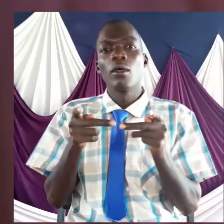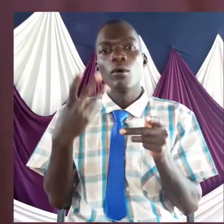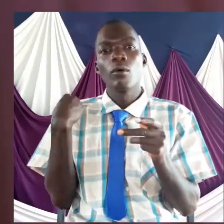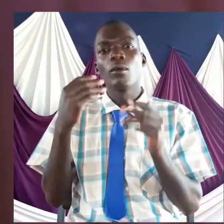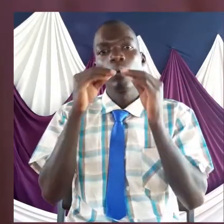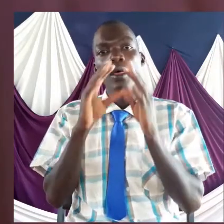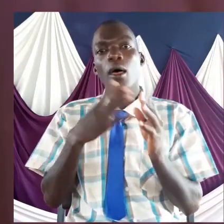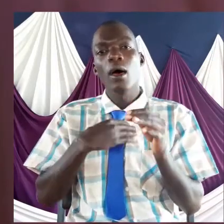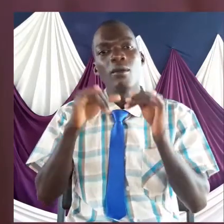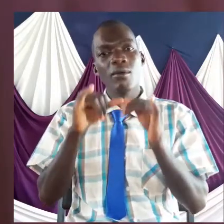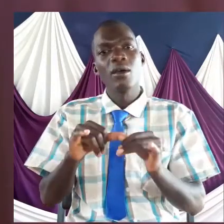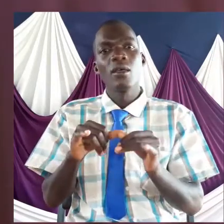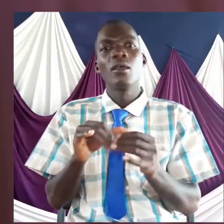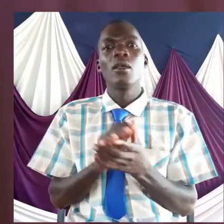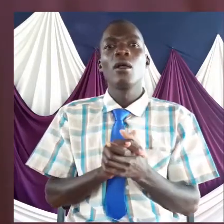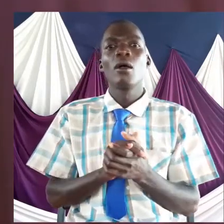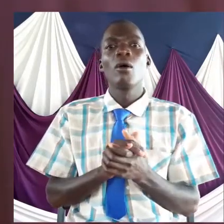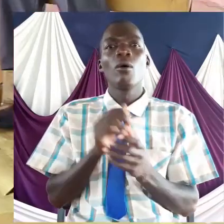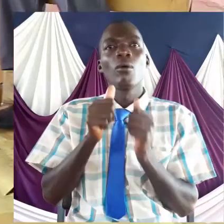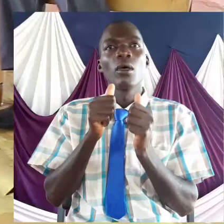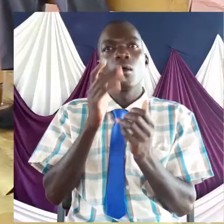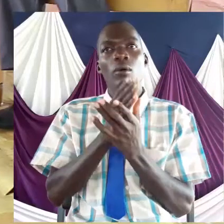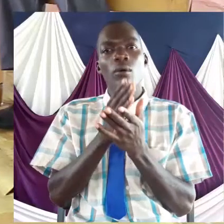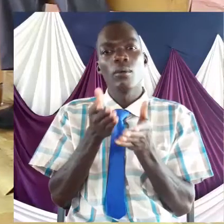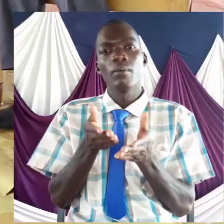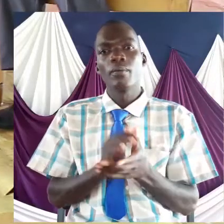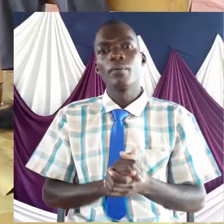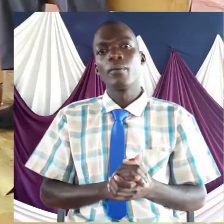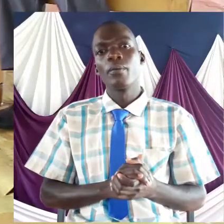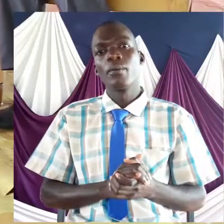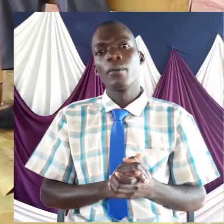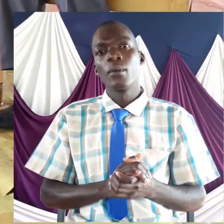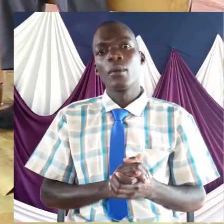That is my main concern. Which sanctuary was cleansed?